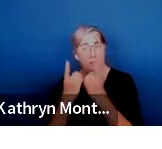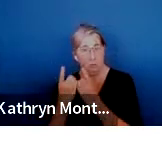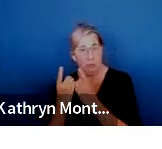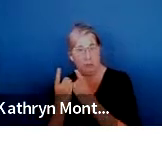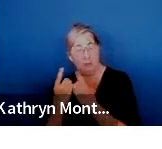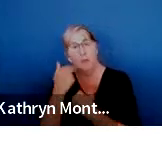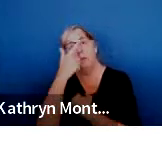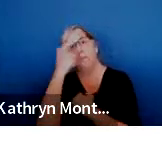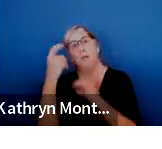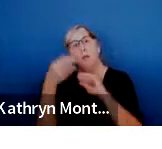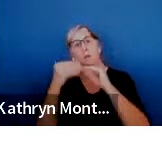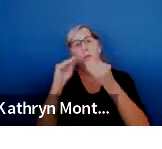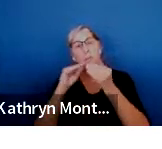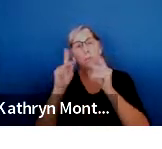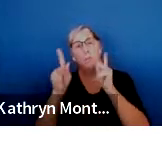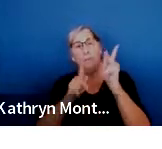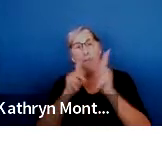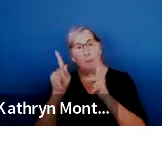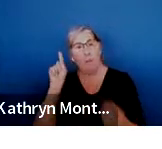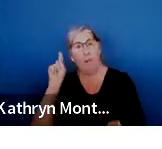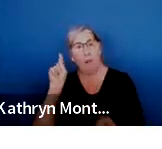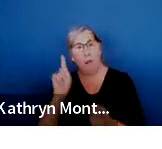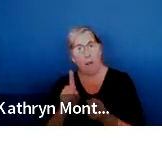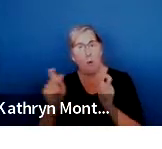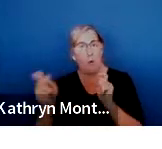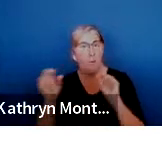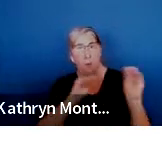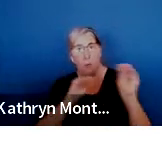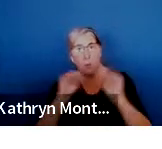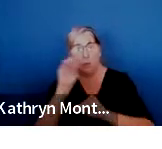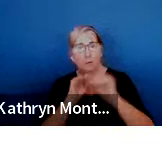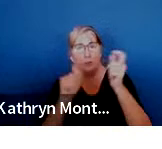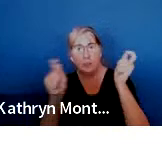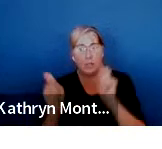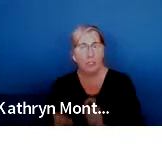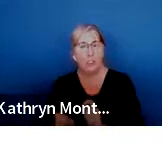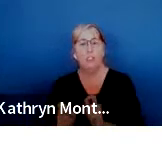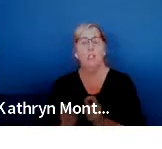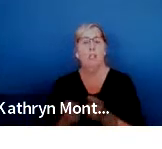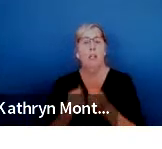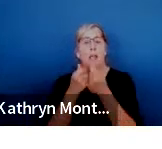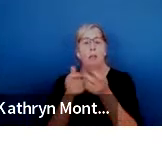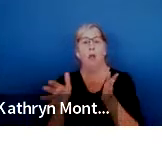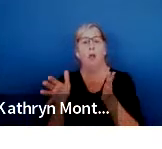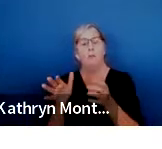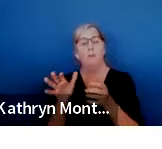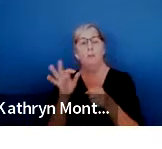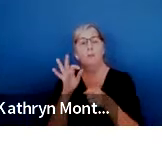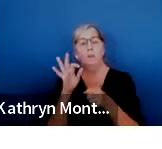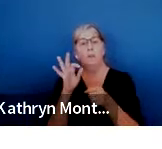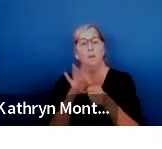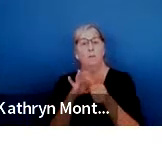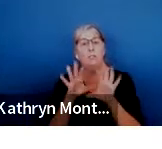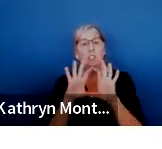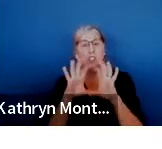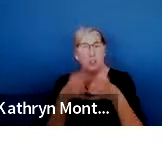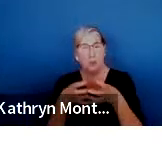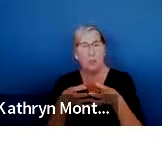due to population shifts and a net loss of constituents in California, residents of